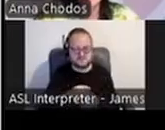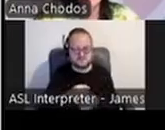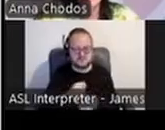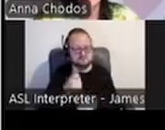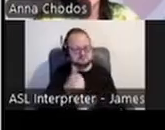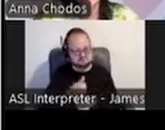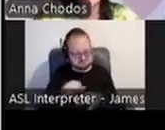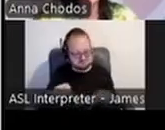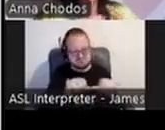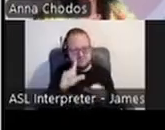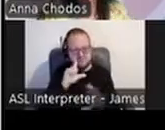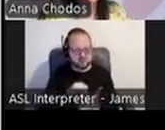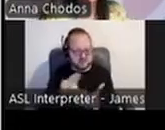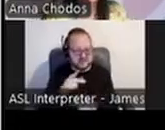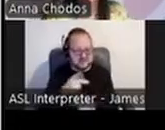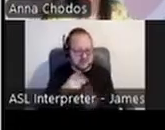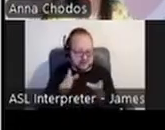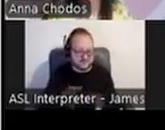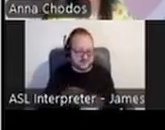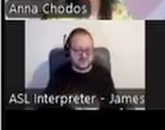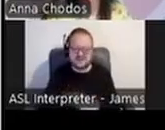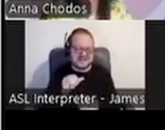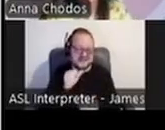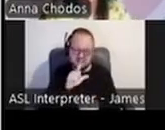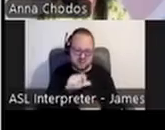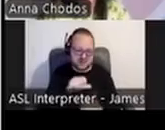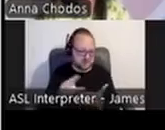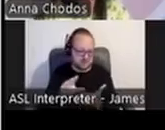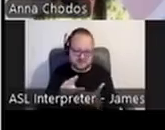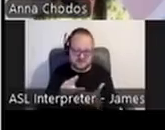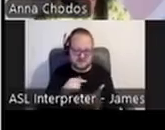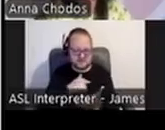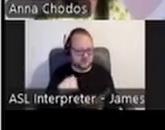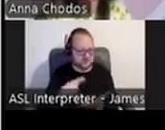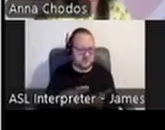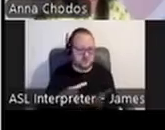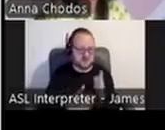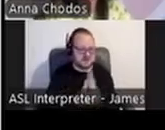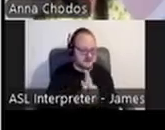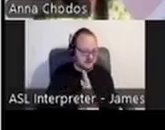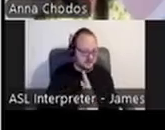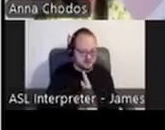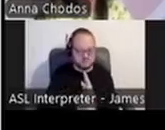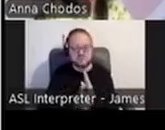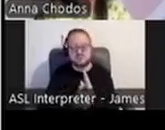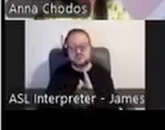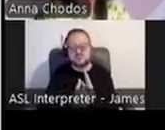doesn't really address like what we're talking about in terms of the skills and competency in working with family